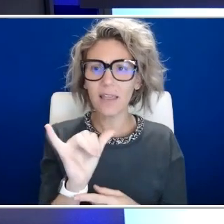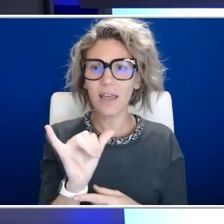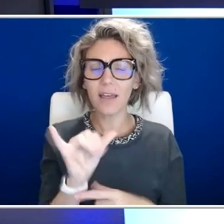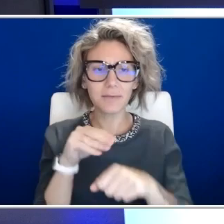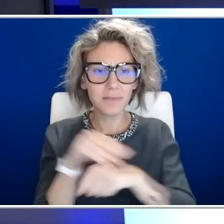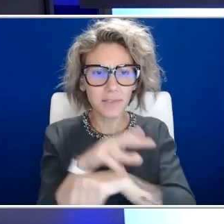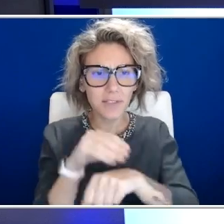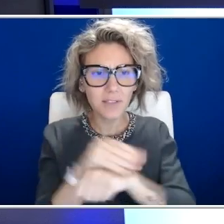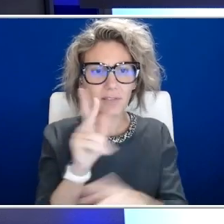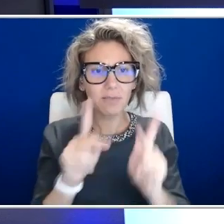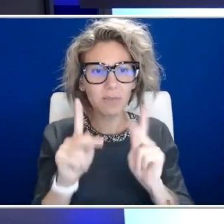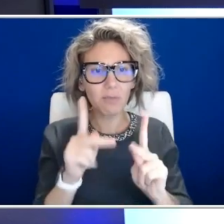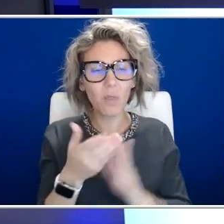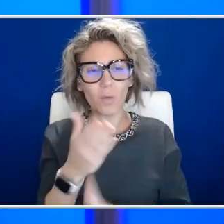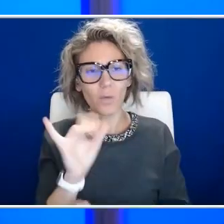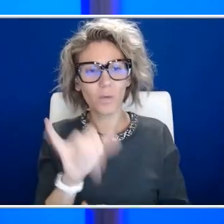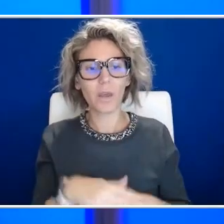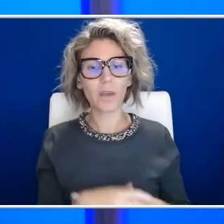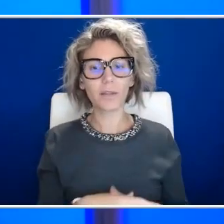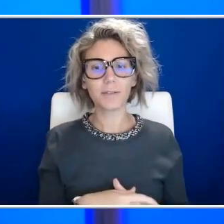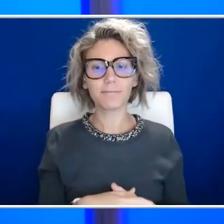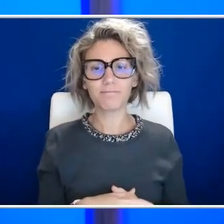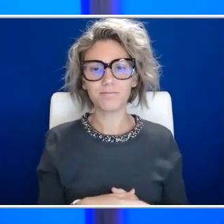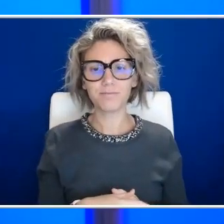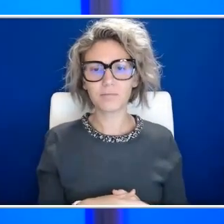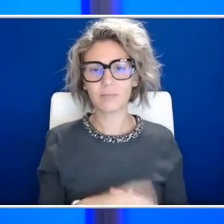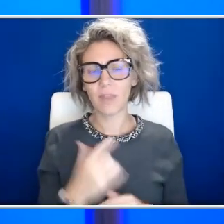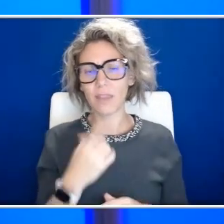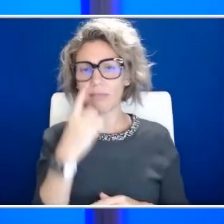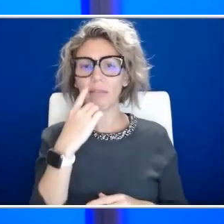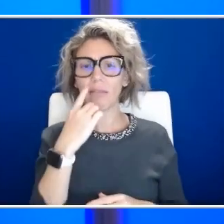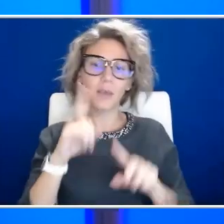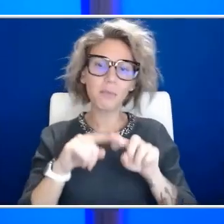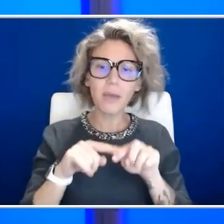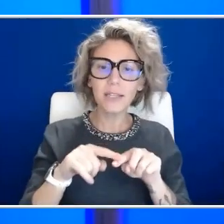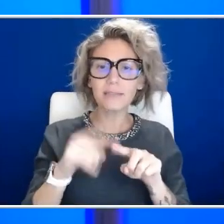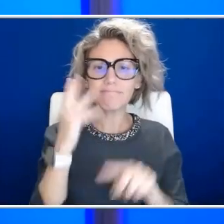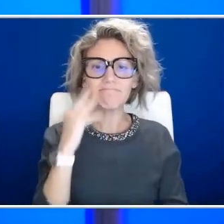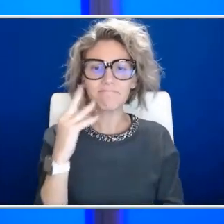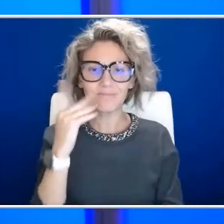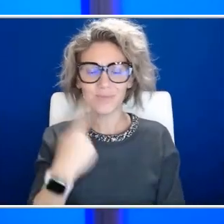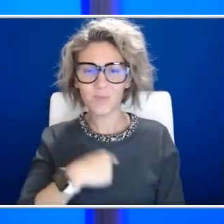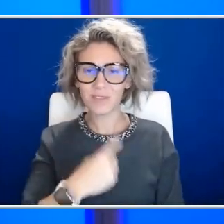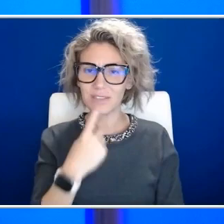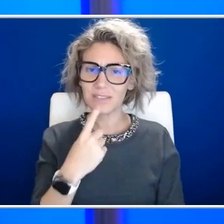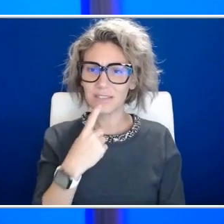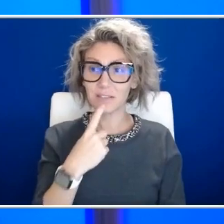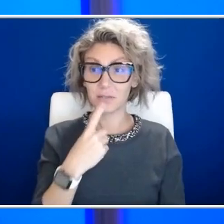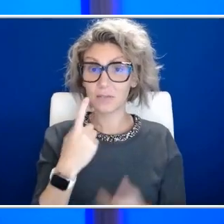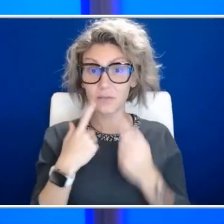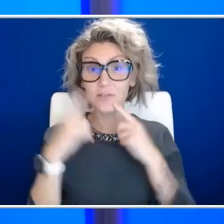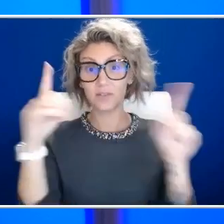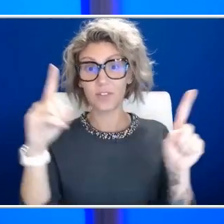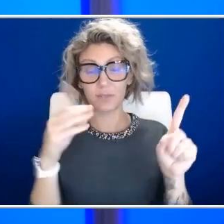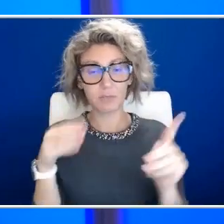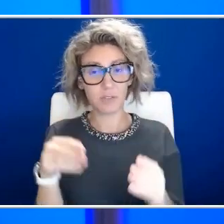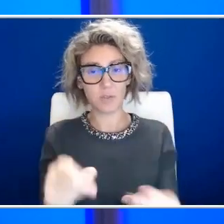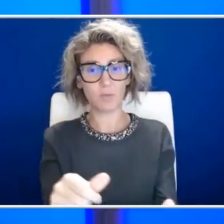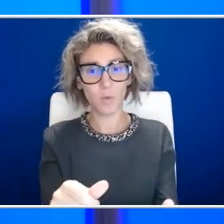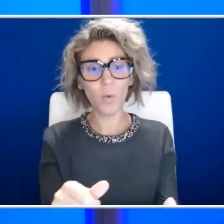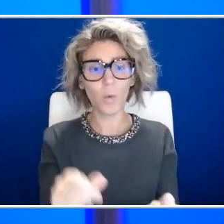that? Yeah. So I think based on the experience, we say it goes successfully and smoothly, and that's